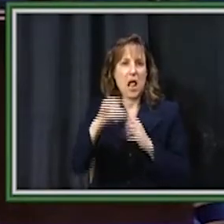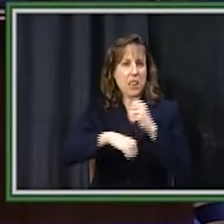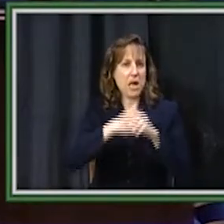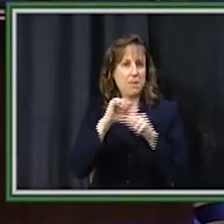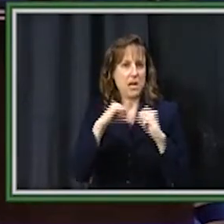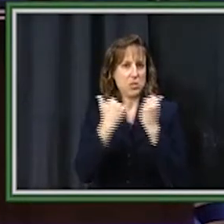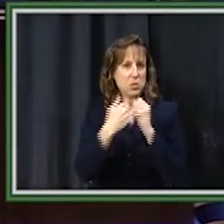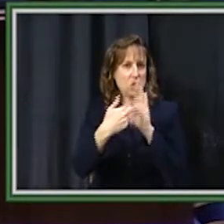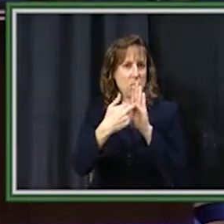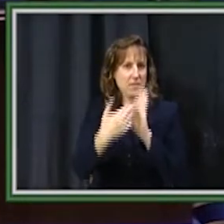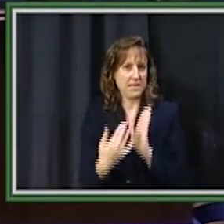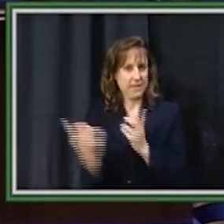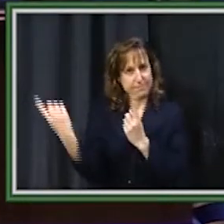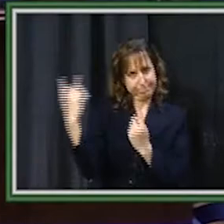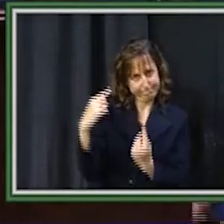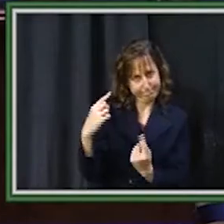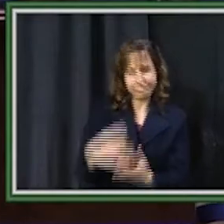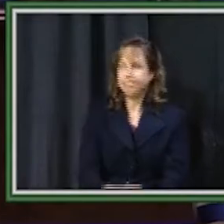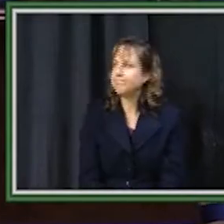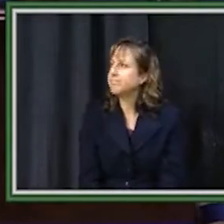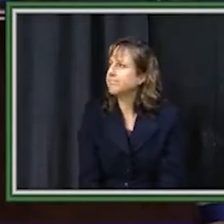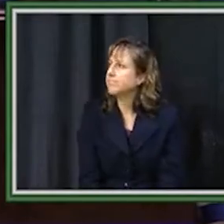to the podium.